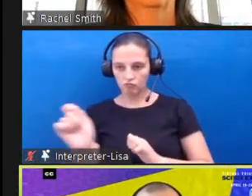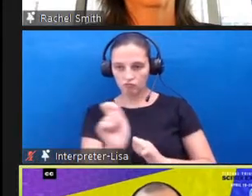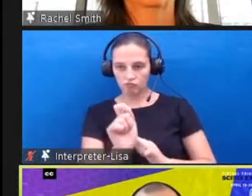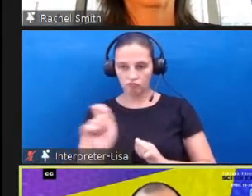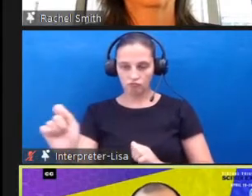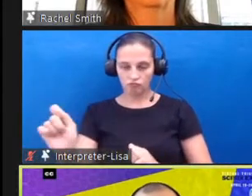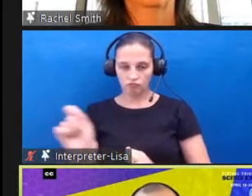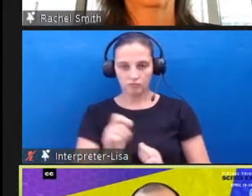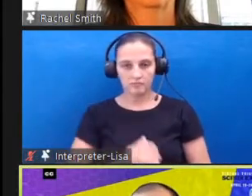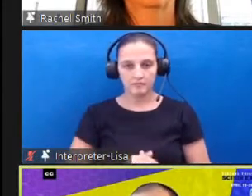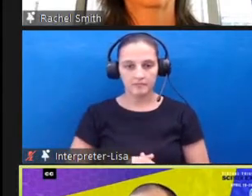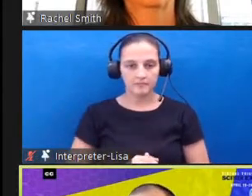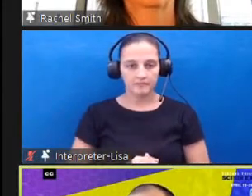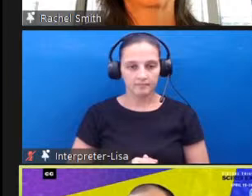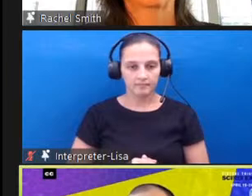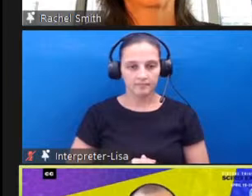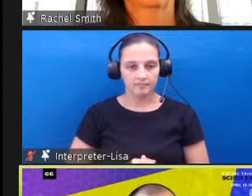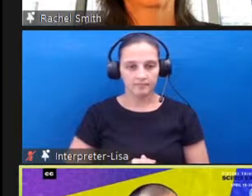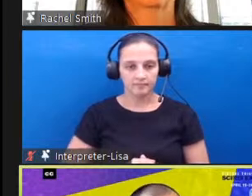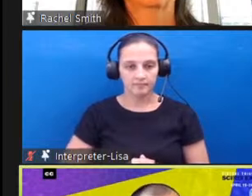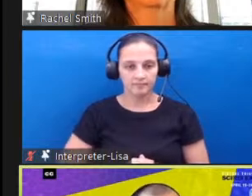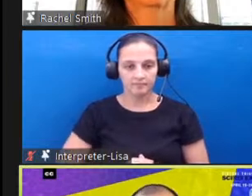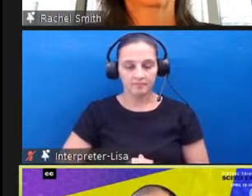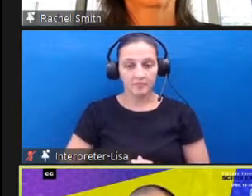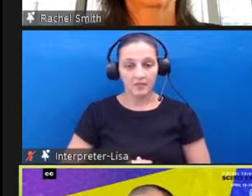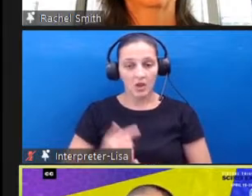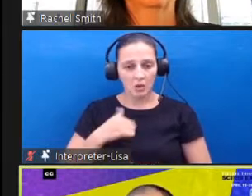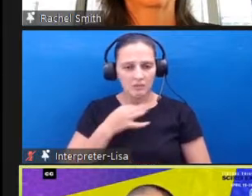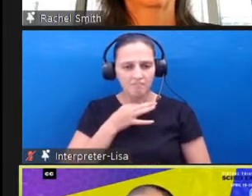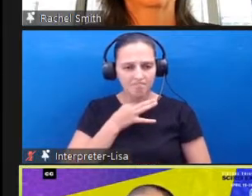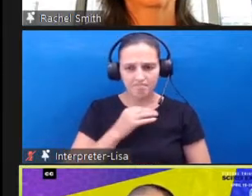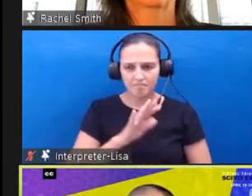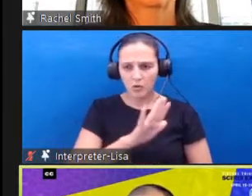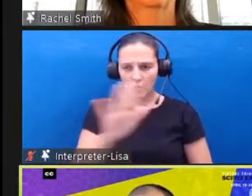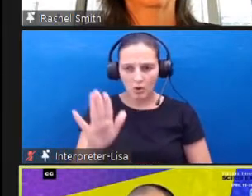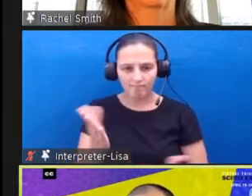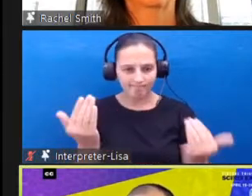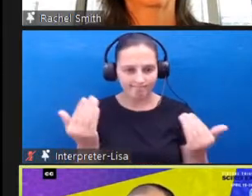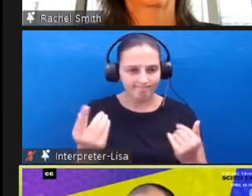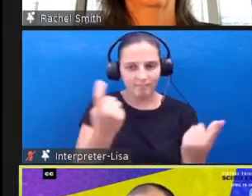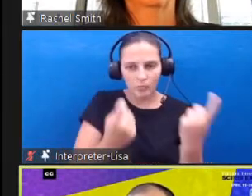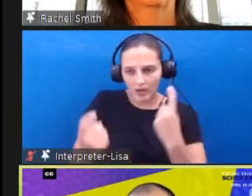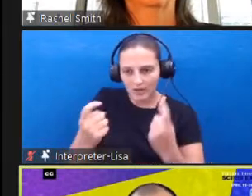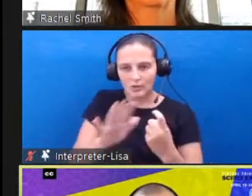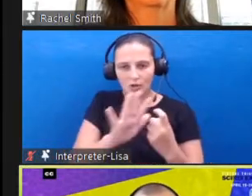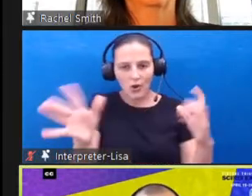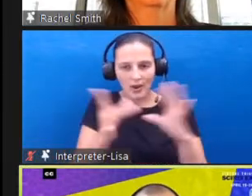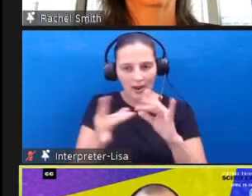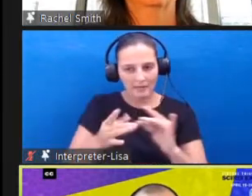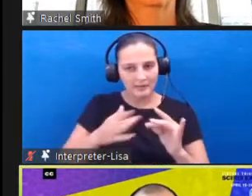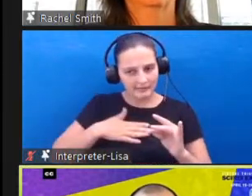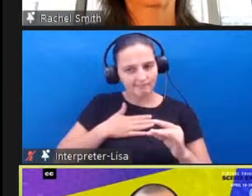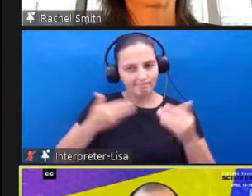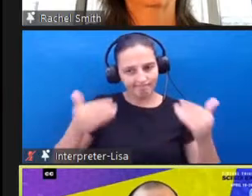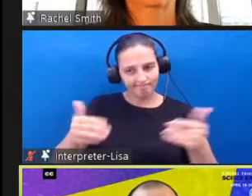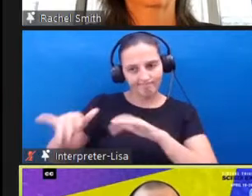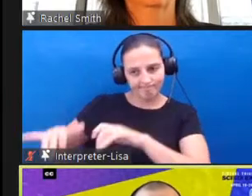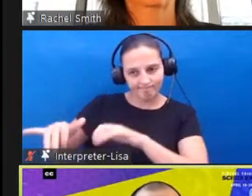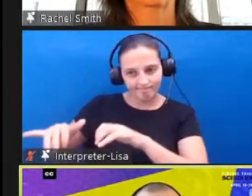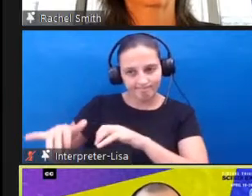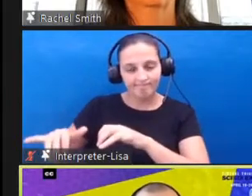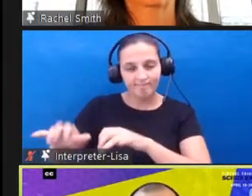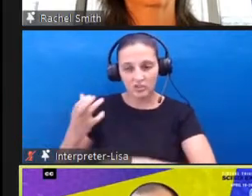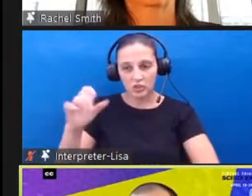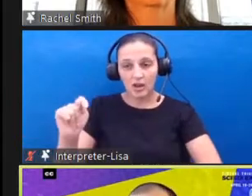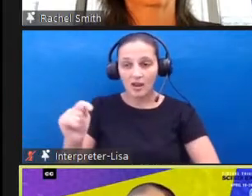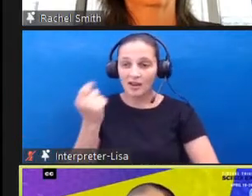side. And of course, we want to hear from you, so ask all your questions and comments in the chat, but we do request that